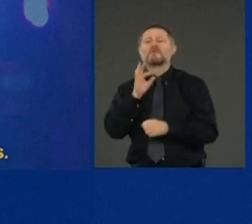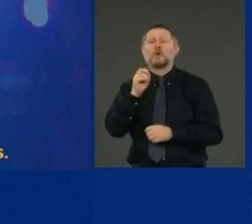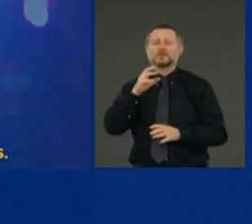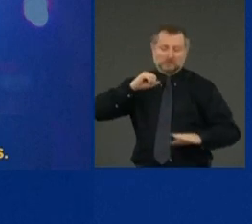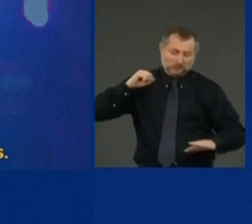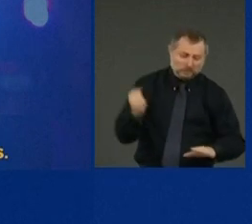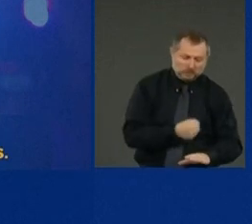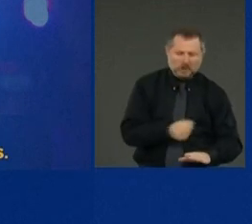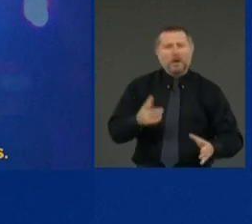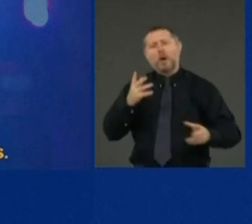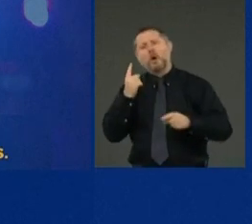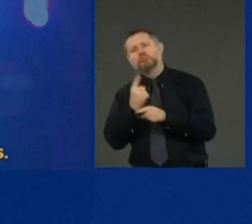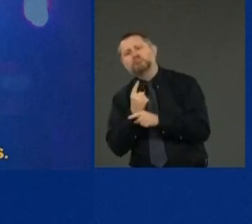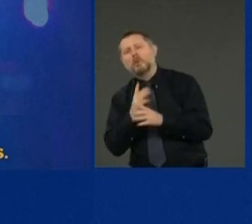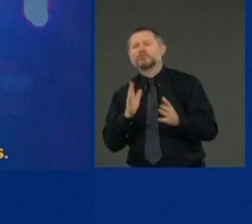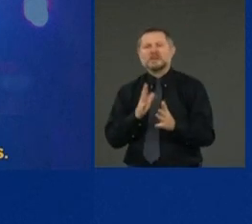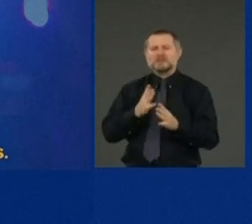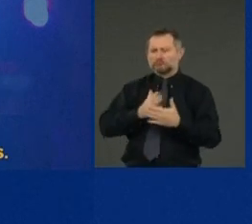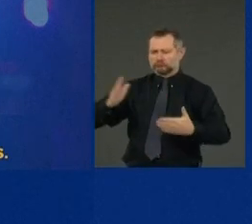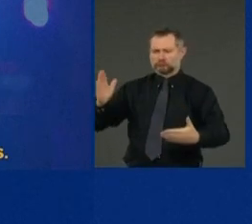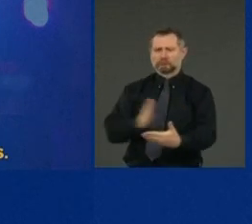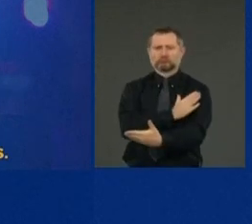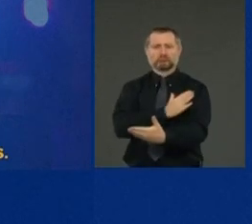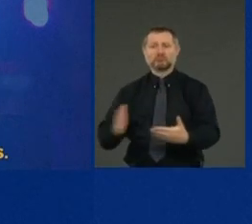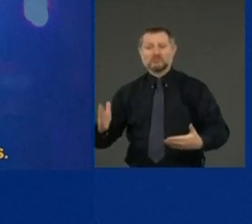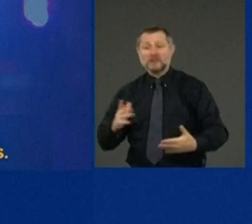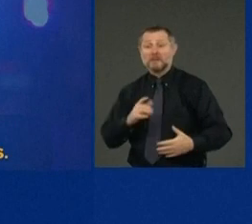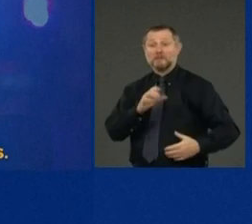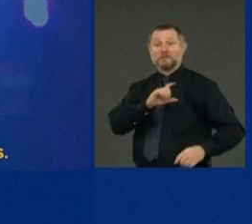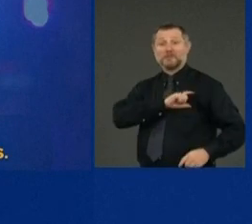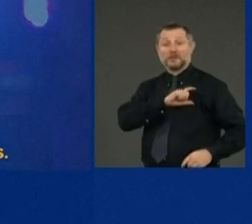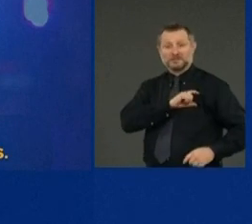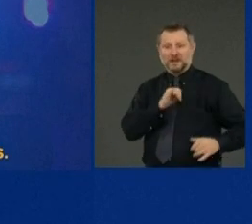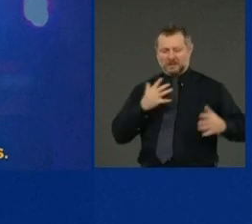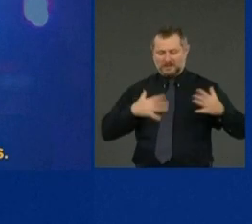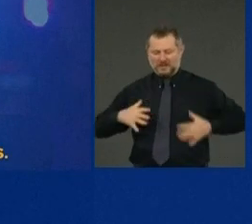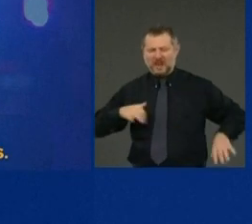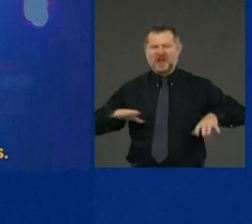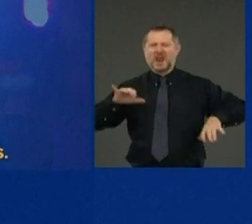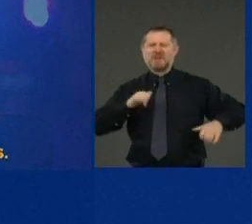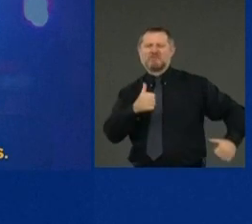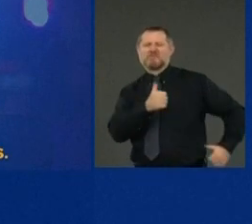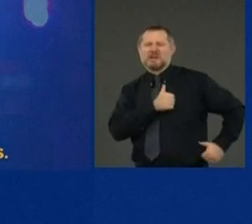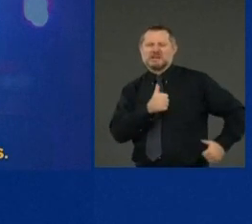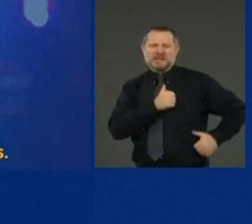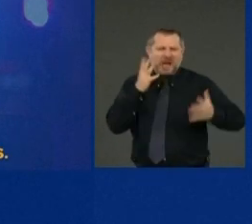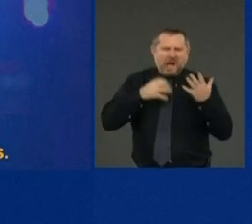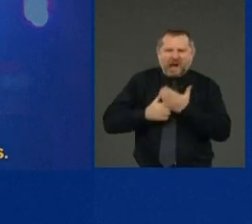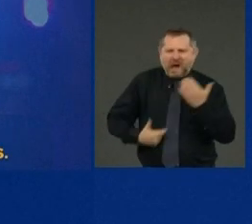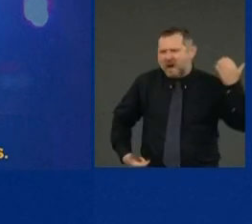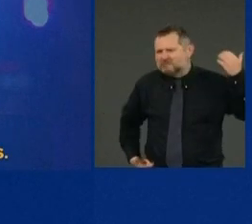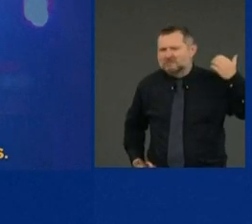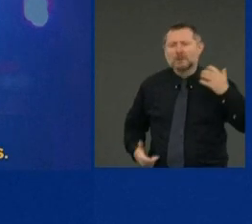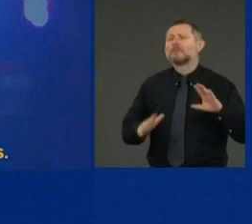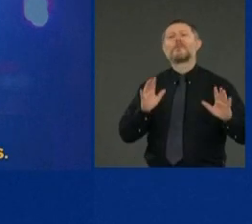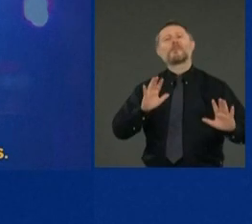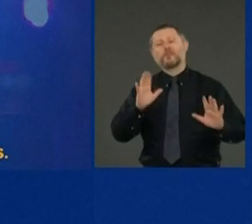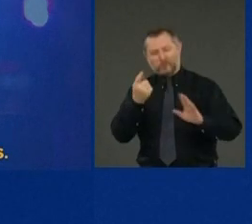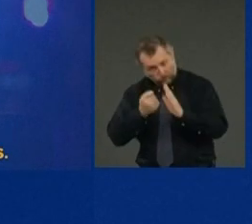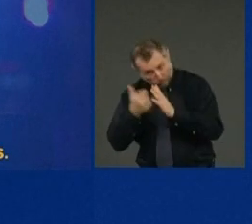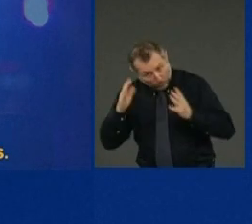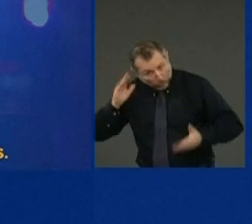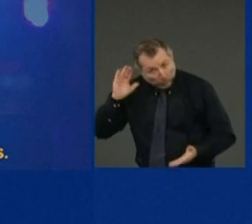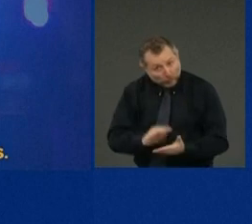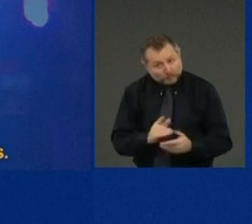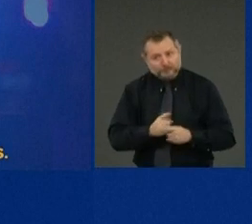do you want to take away? What procedures do you want to take away? What is the transparent disciplinary